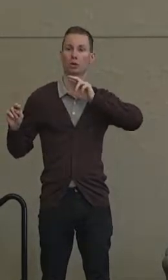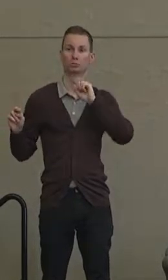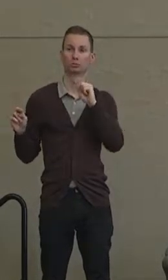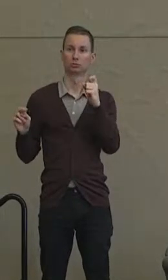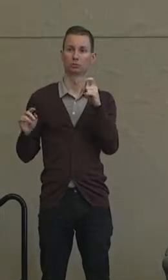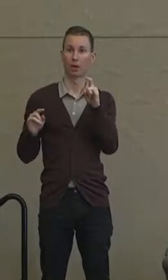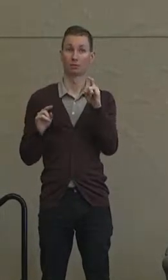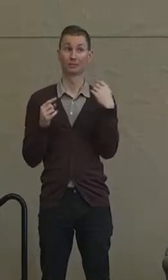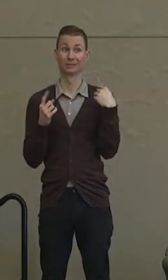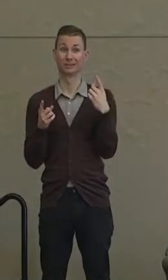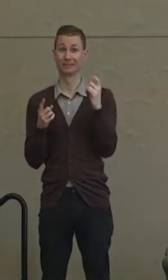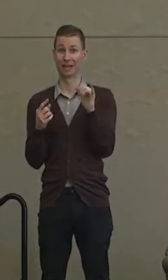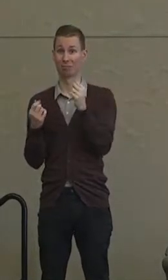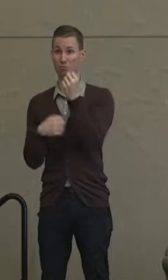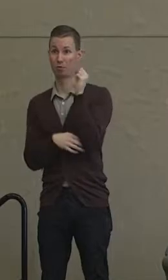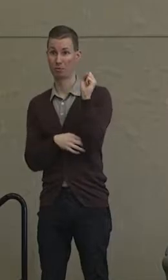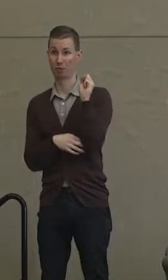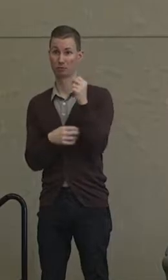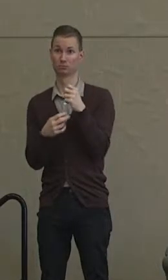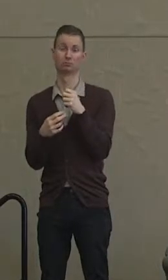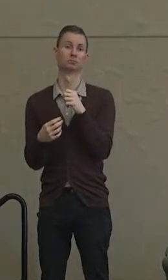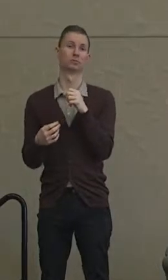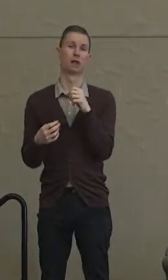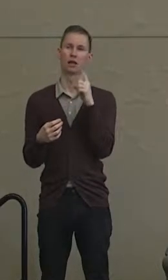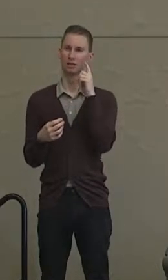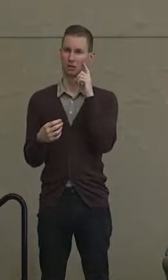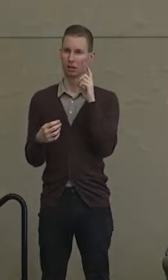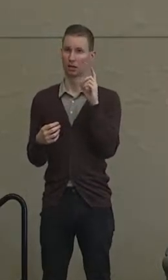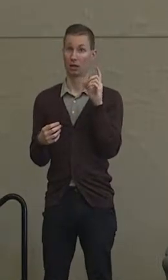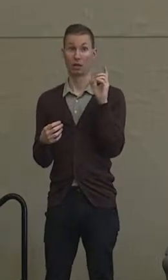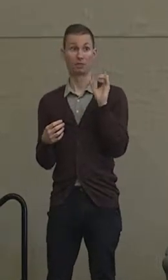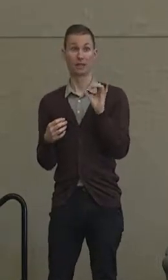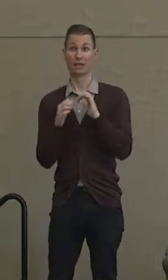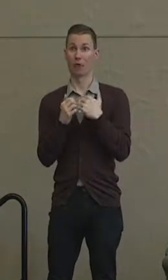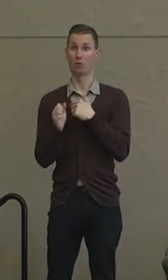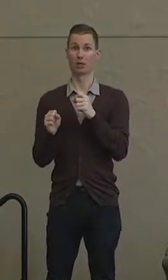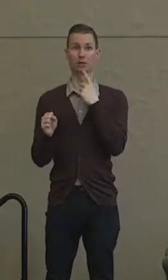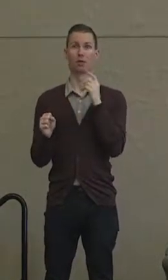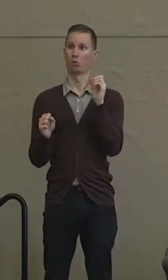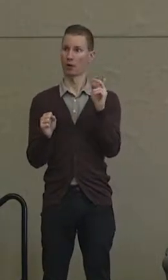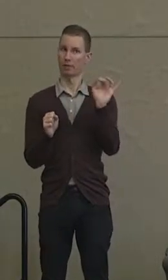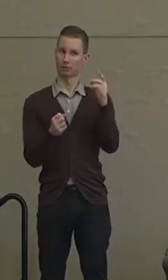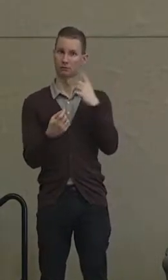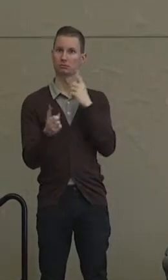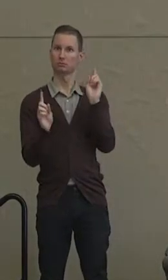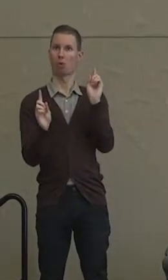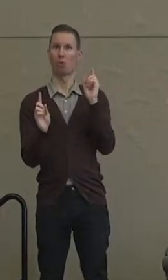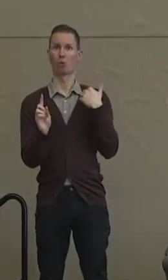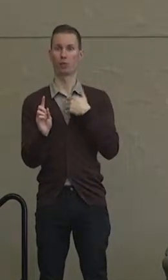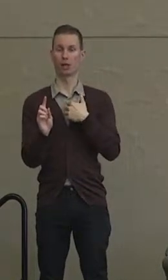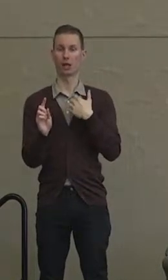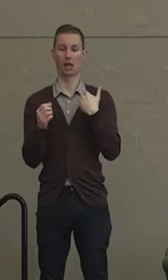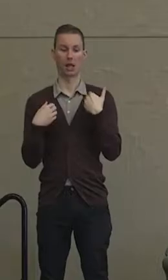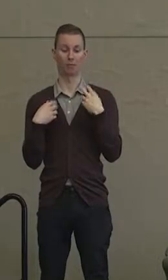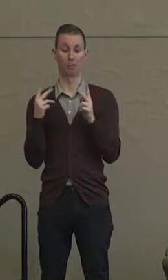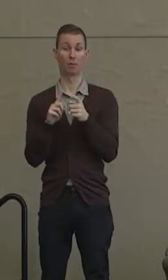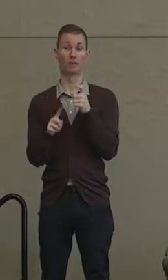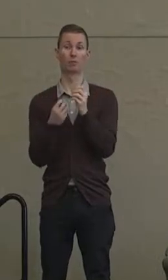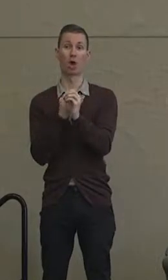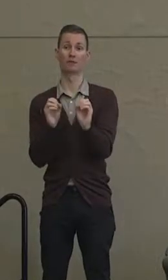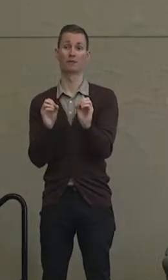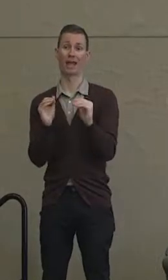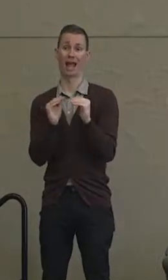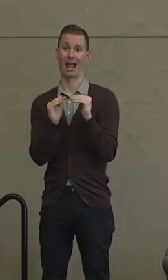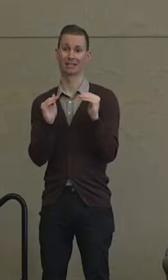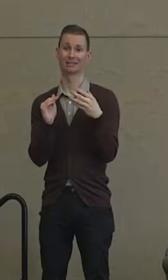harassment since the Me Too movement. I think that's one of the claims of success. We have people here from the Office of Access